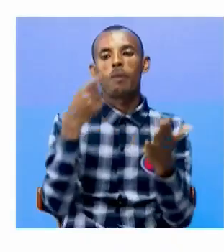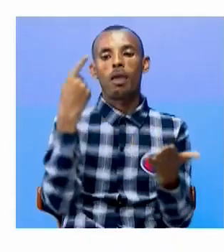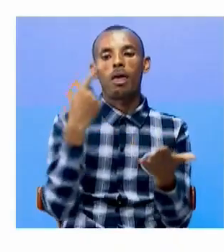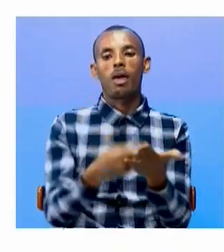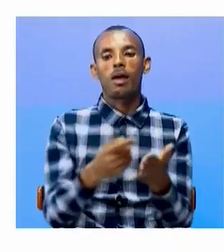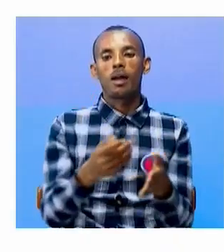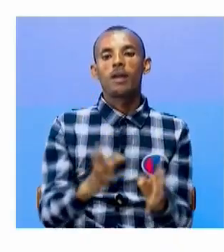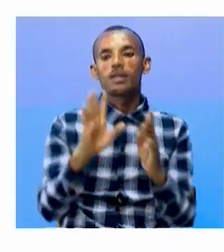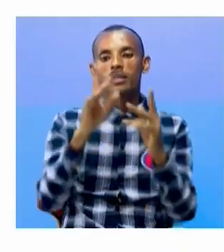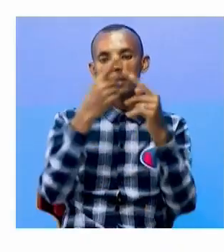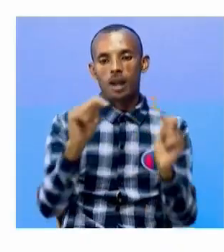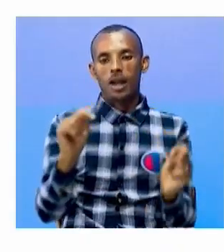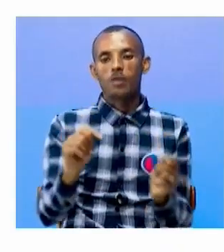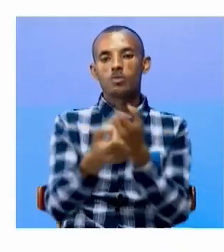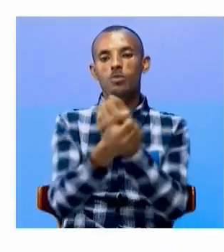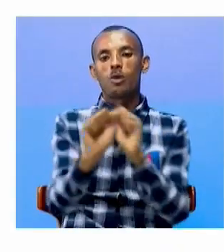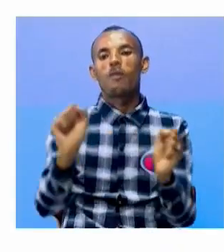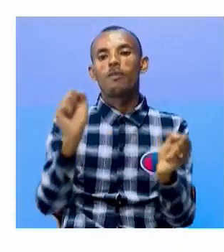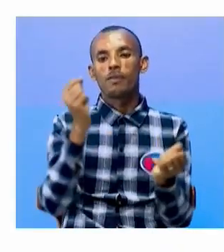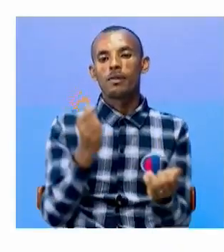try to solve this one.